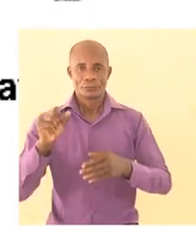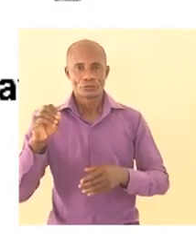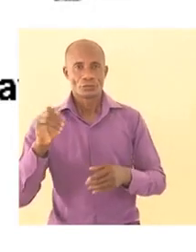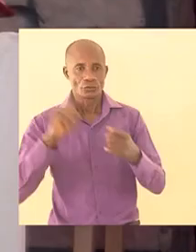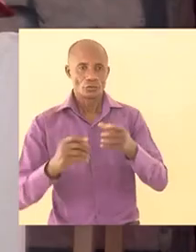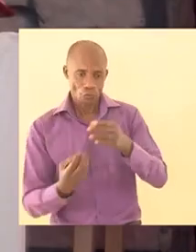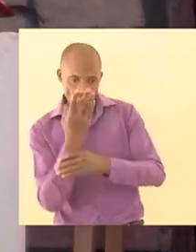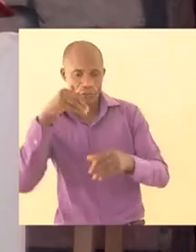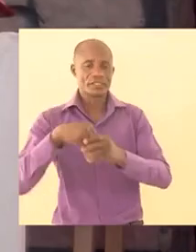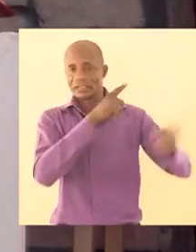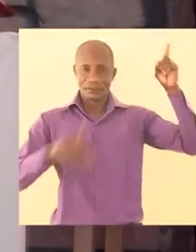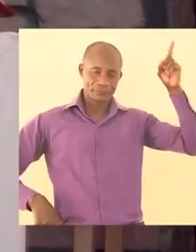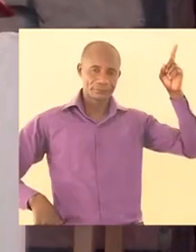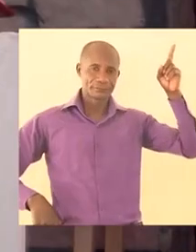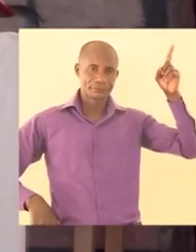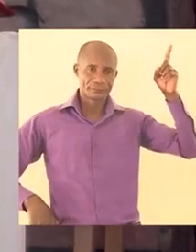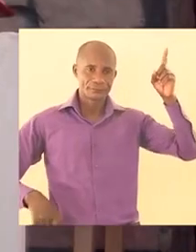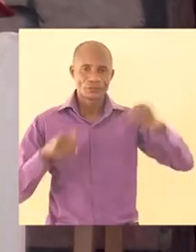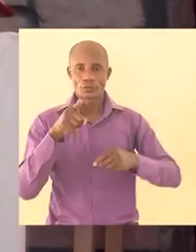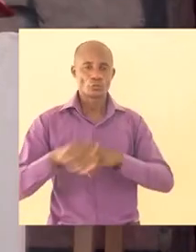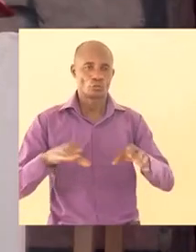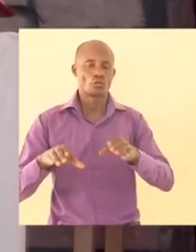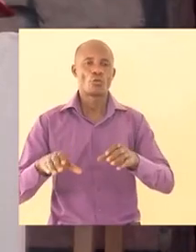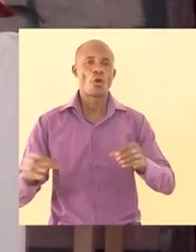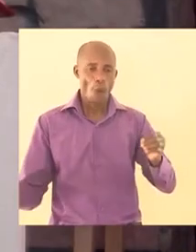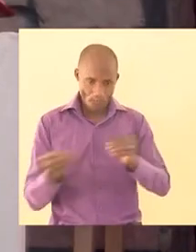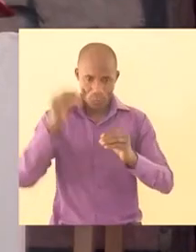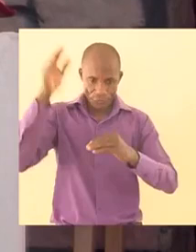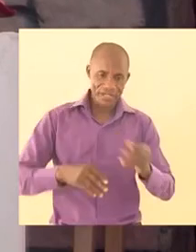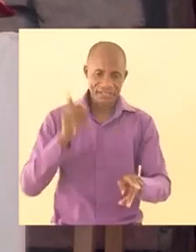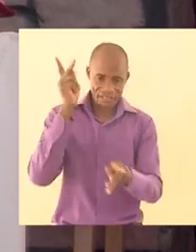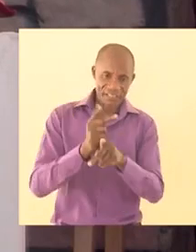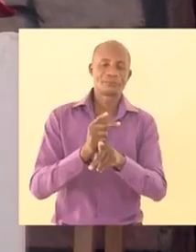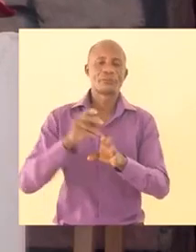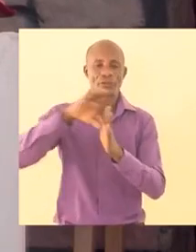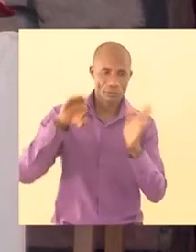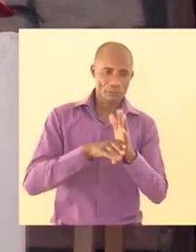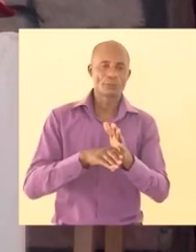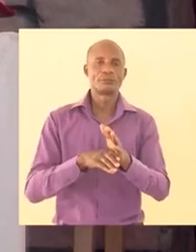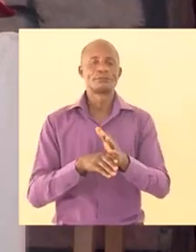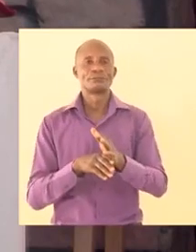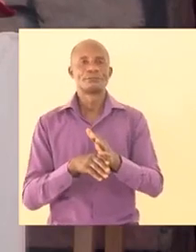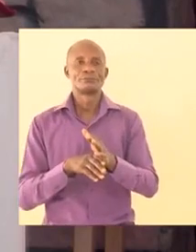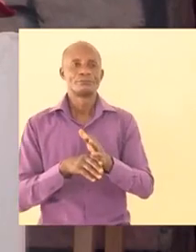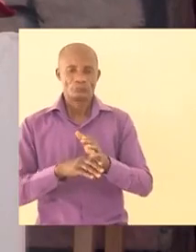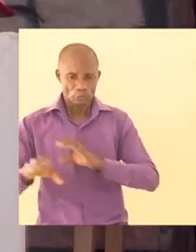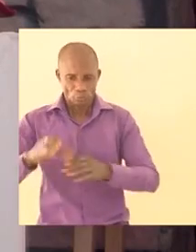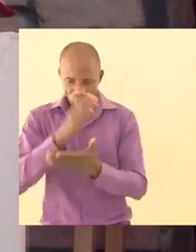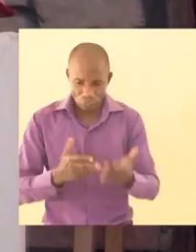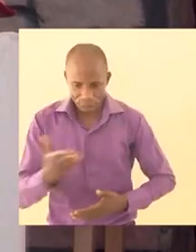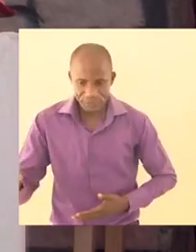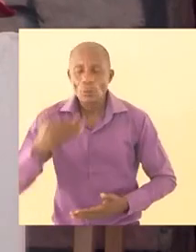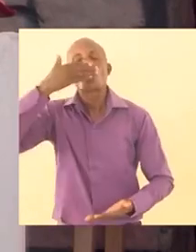So to grow in the Lord, you do more than keep the commandments. You actively paddle, as I say. Do